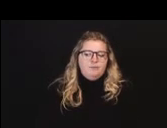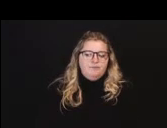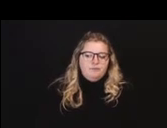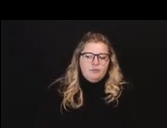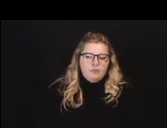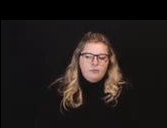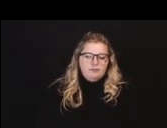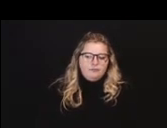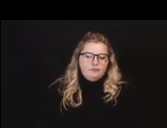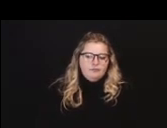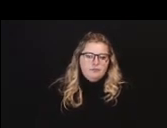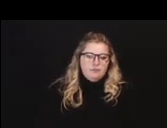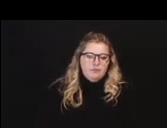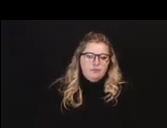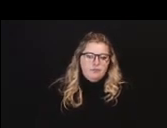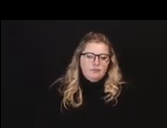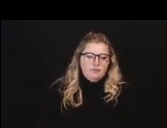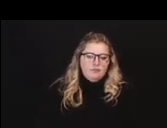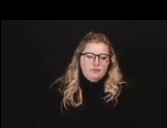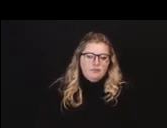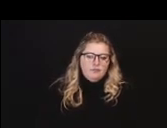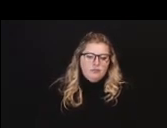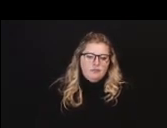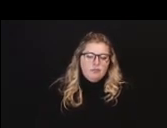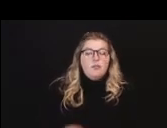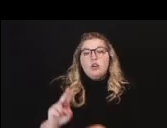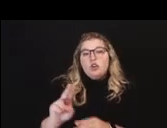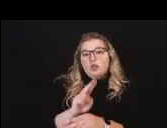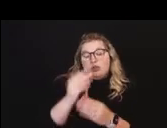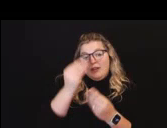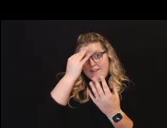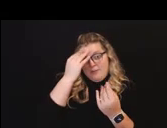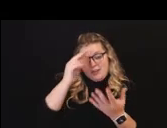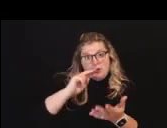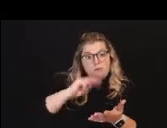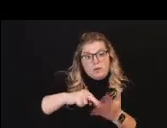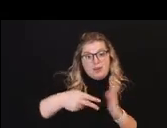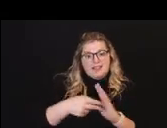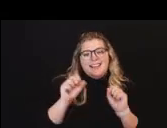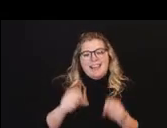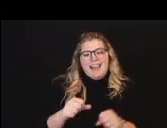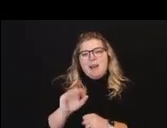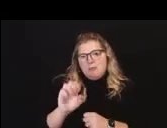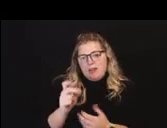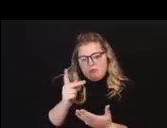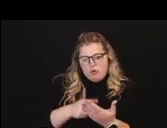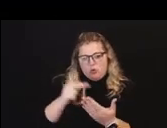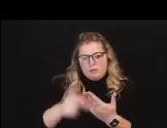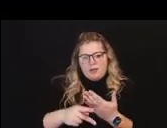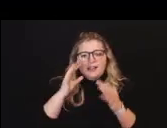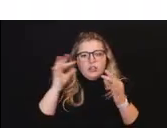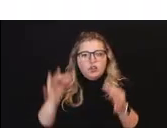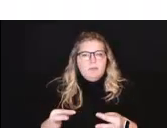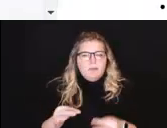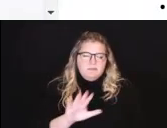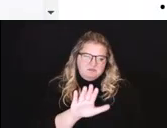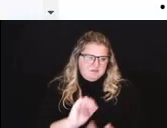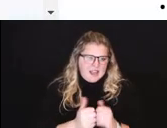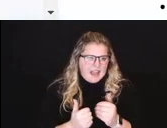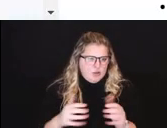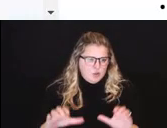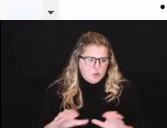those fields for user information can be programmatically determined. So how do you do this? Well, you